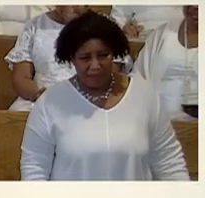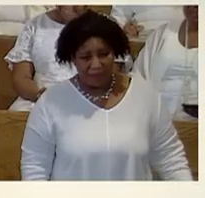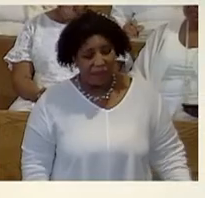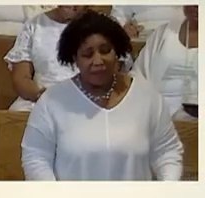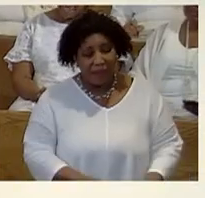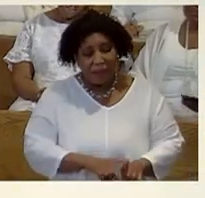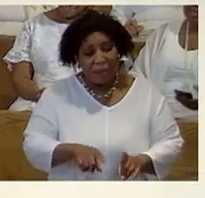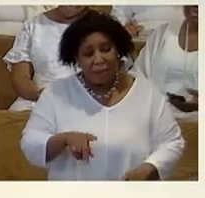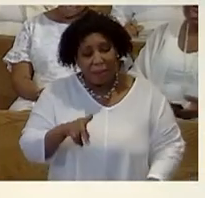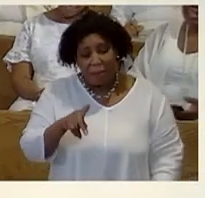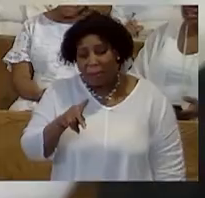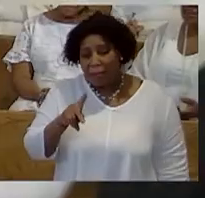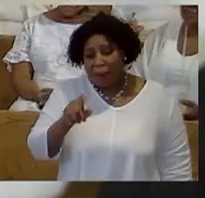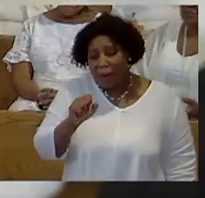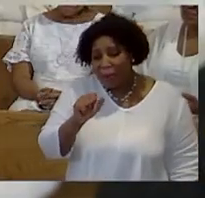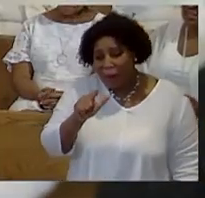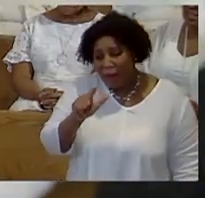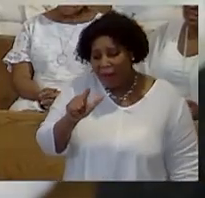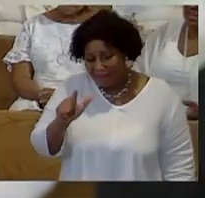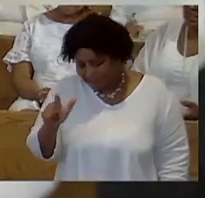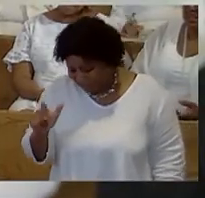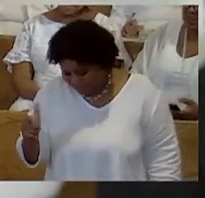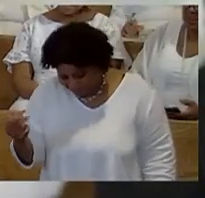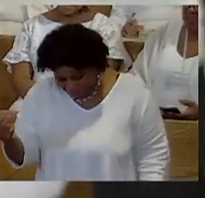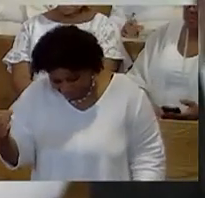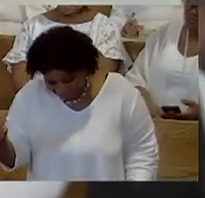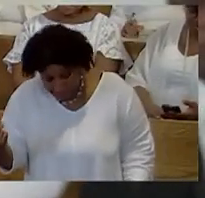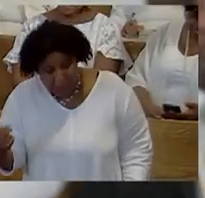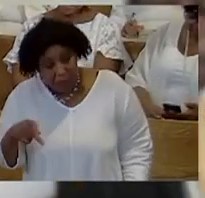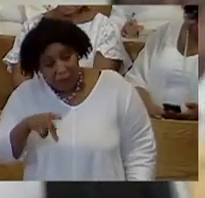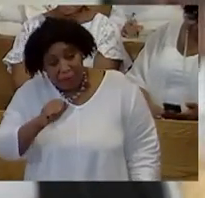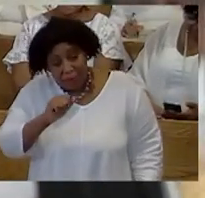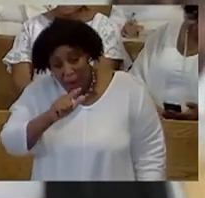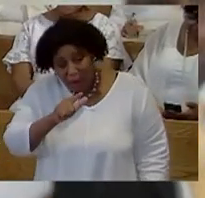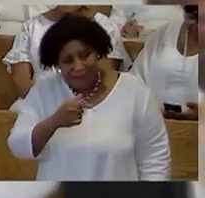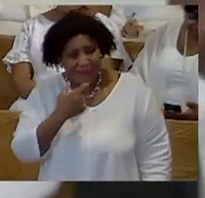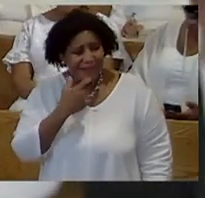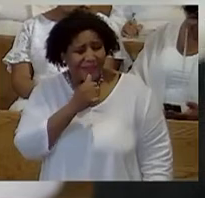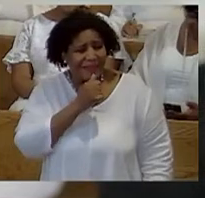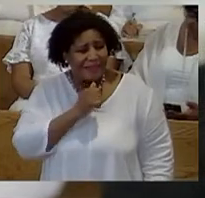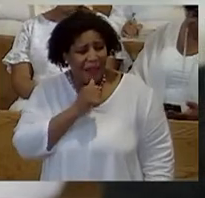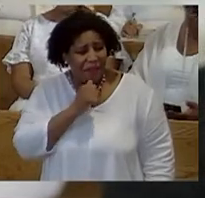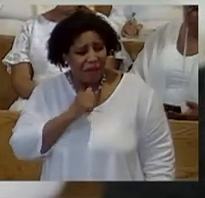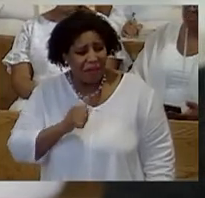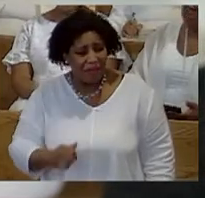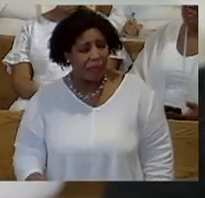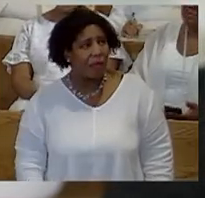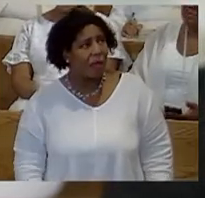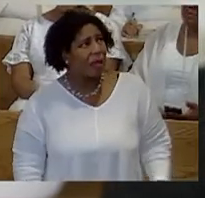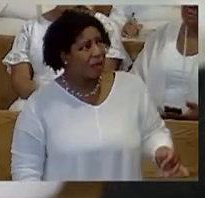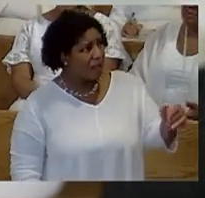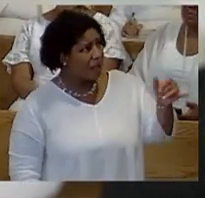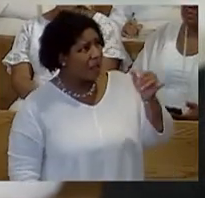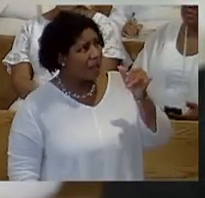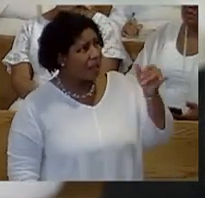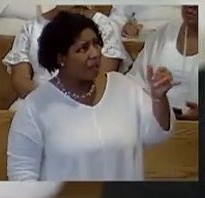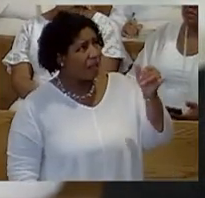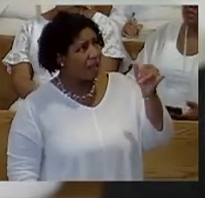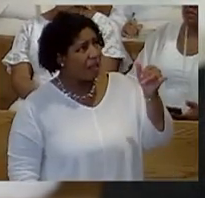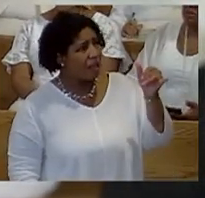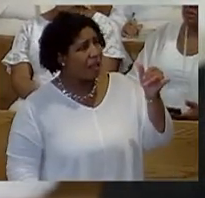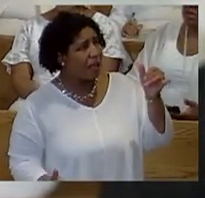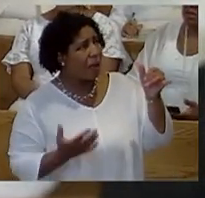But Paul, in prison, suffering. And he says, I want to know Jesus